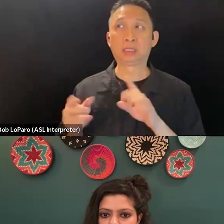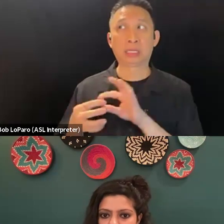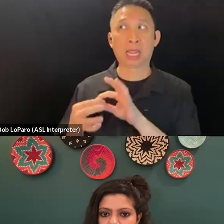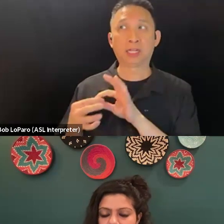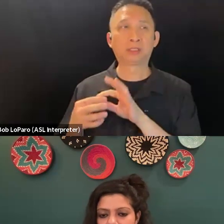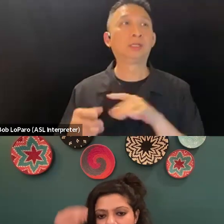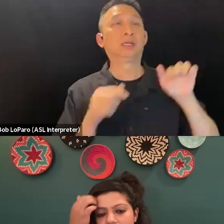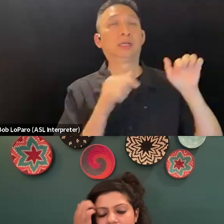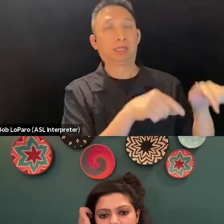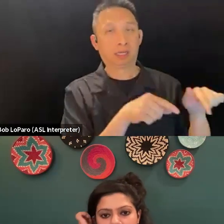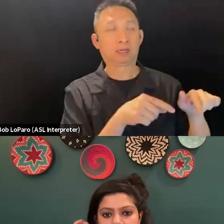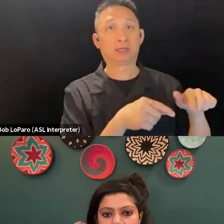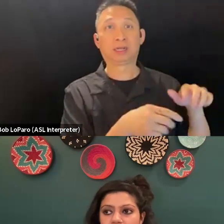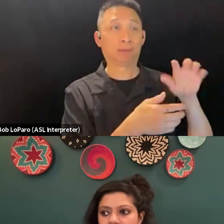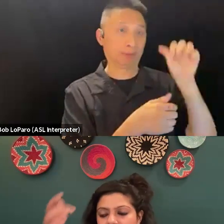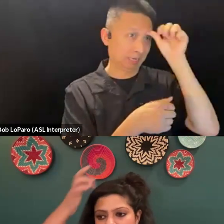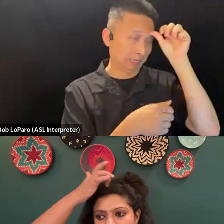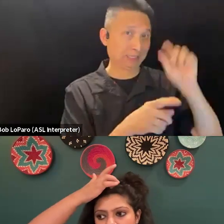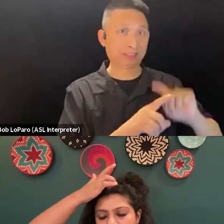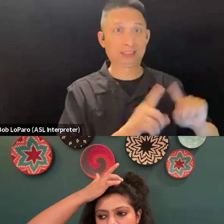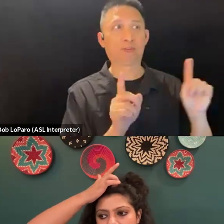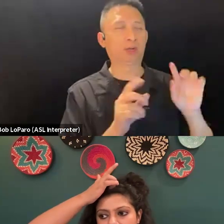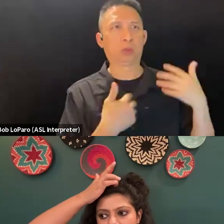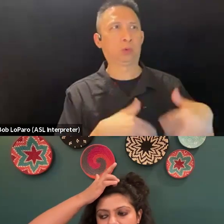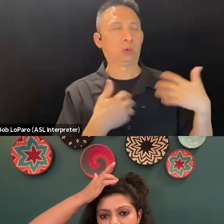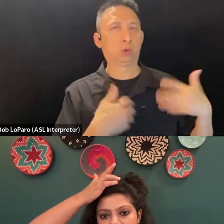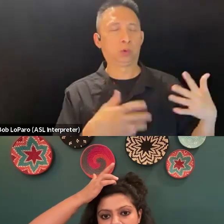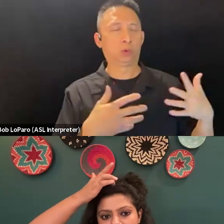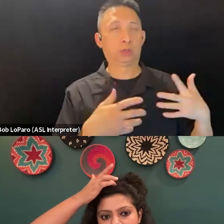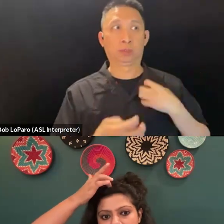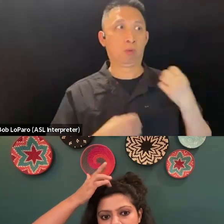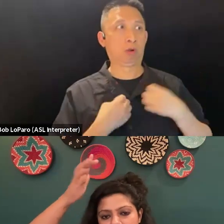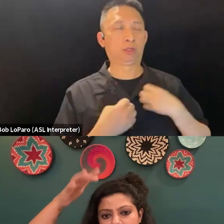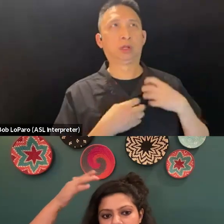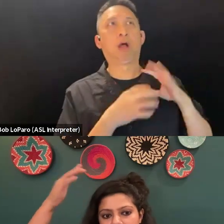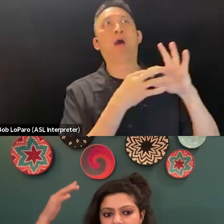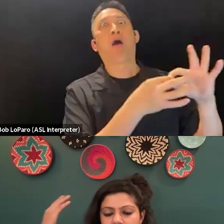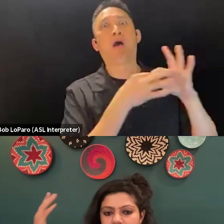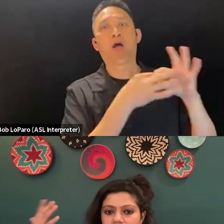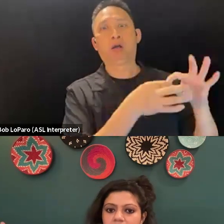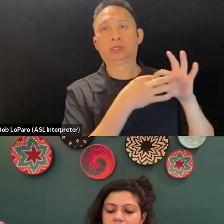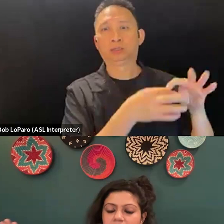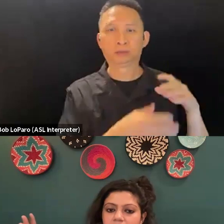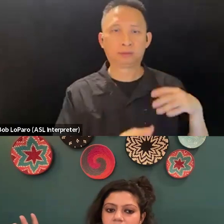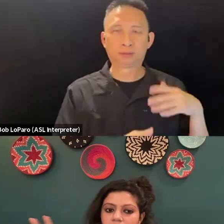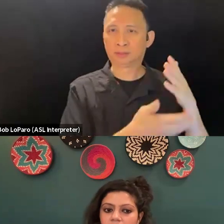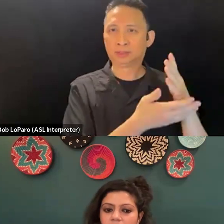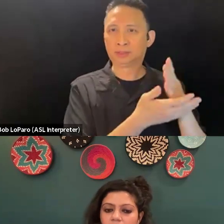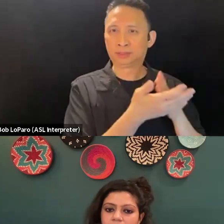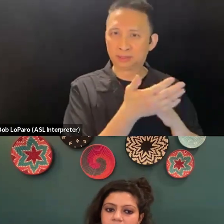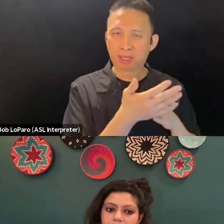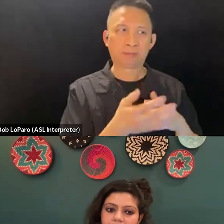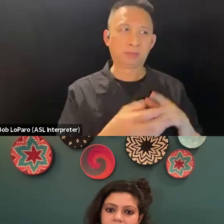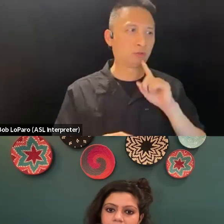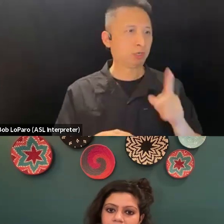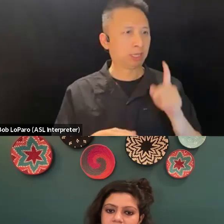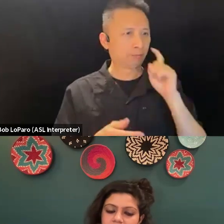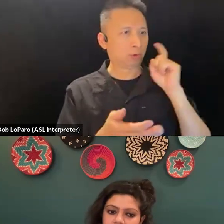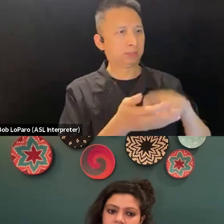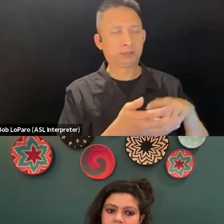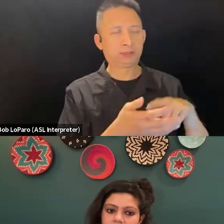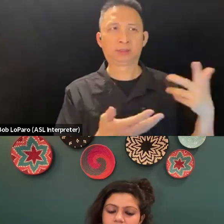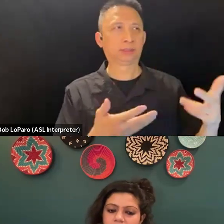landscape they're not very solid, really. Yeah. It's Yeah. funny, the number of, like I was working on another